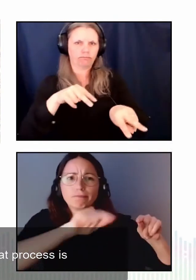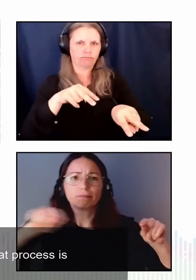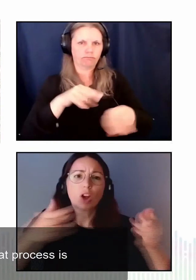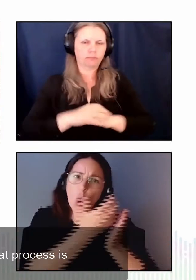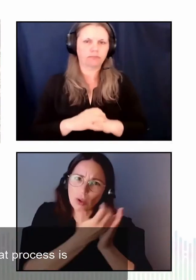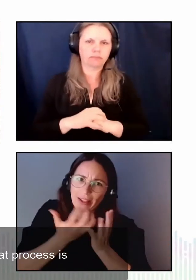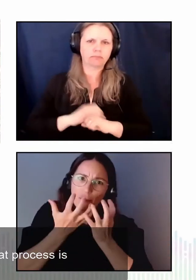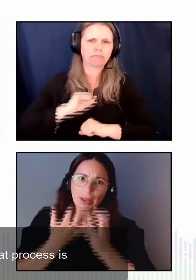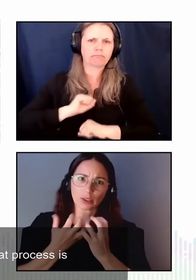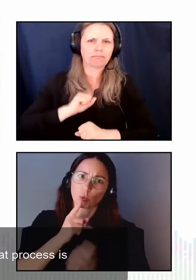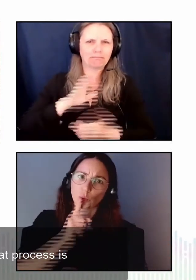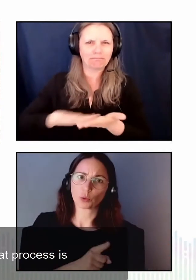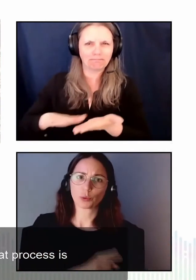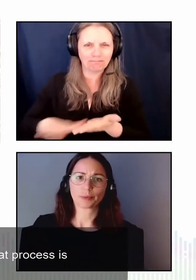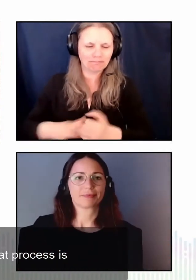sorry,